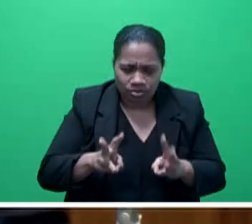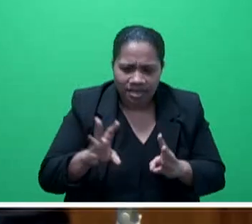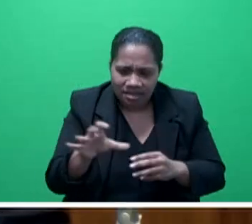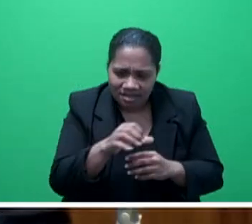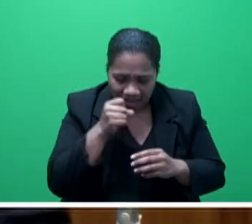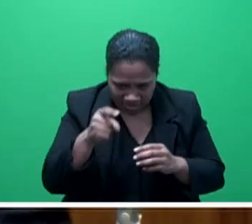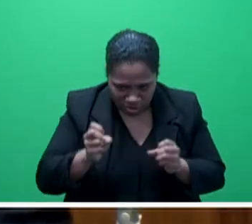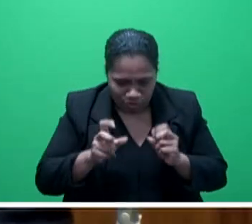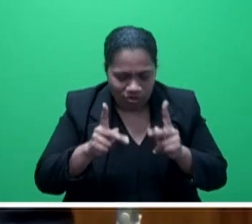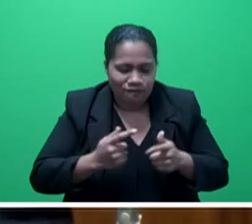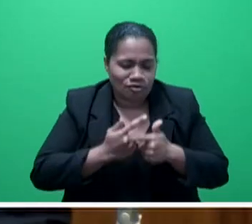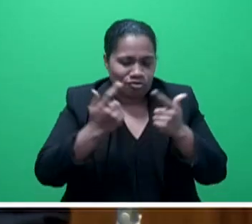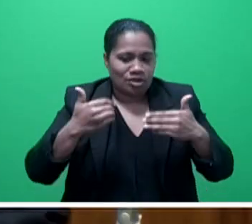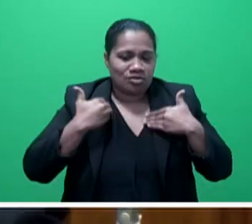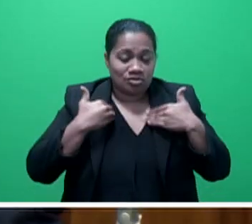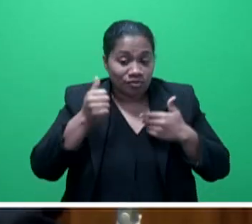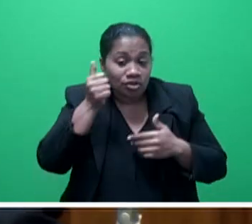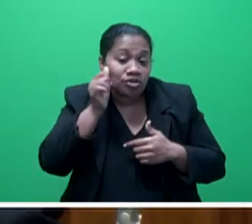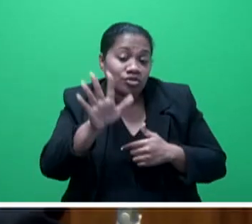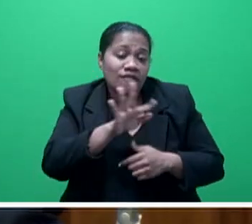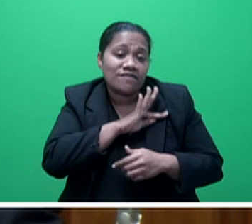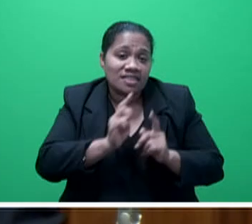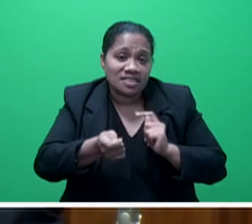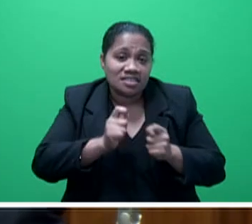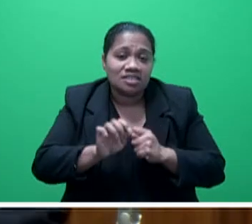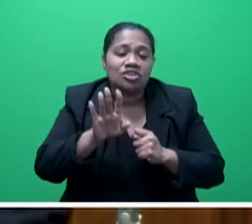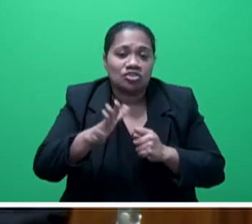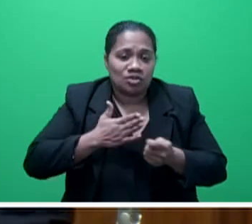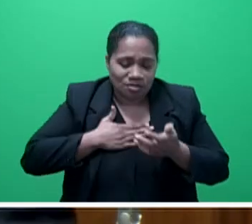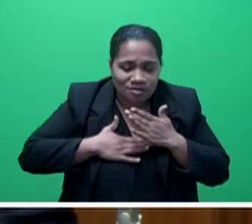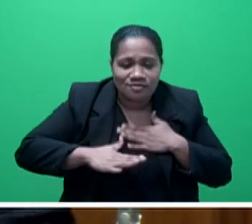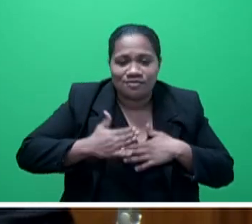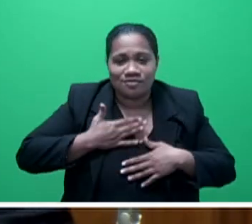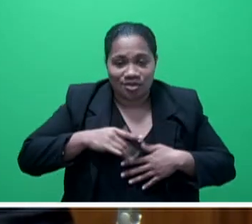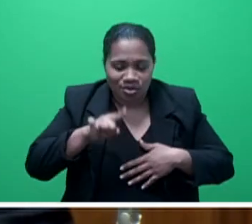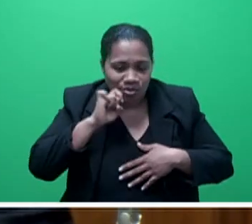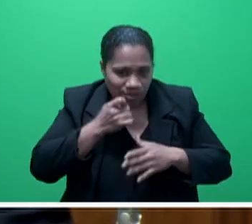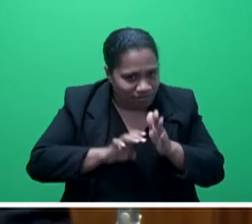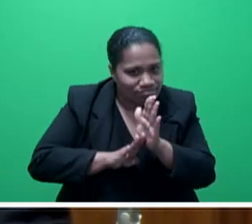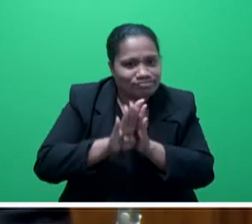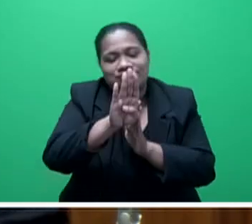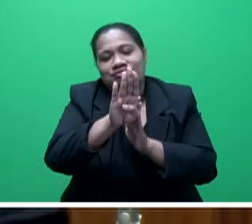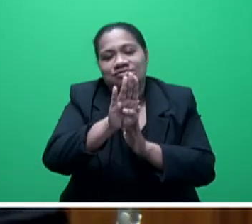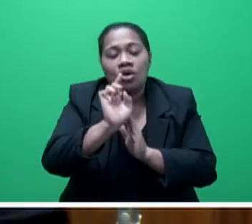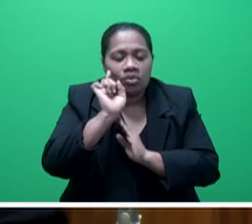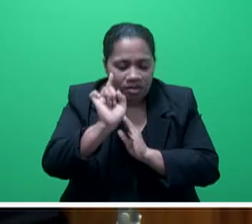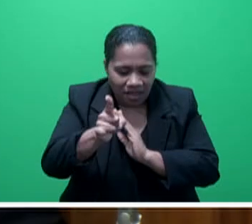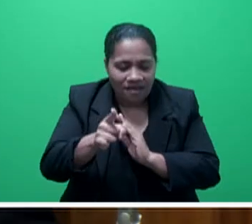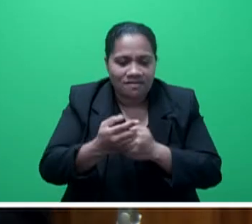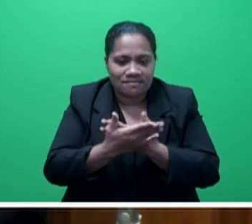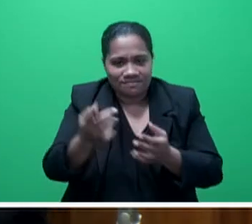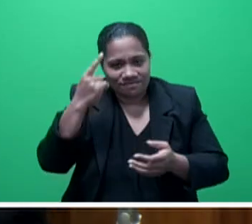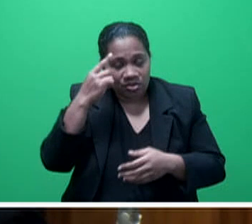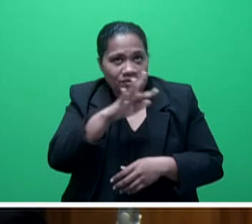joy. For you know that when your faith is tested, your endurance has a chance to grow." That is our mindset. We have faith in